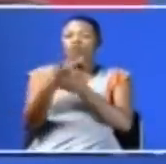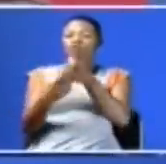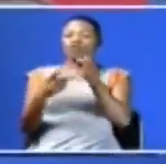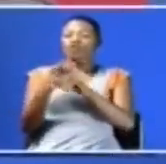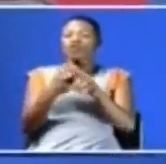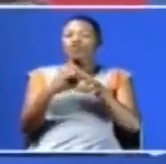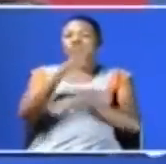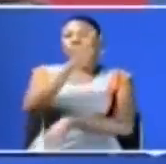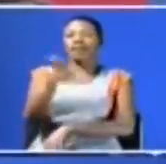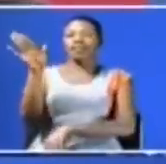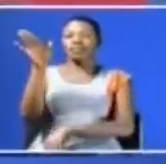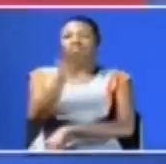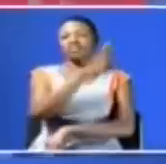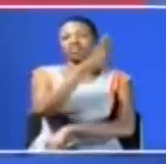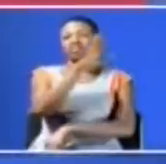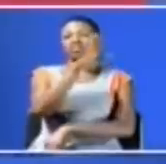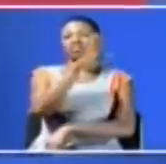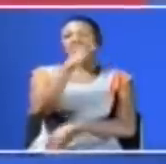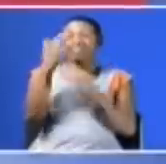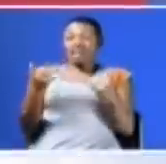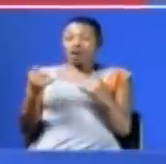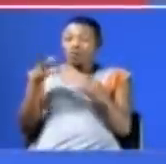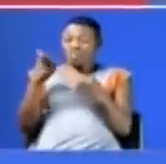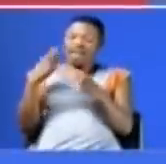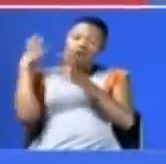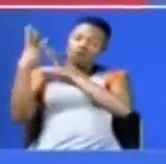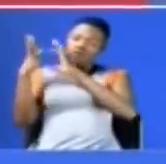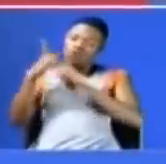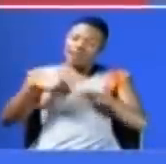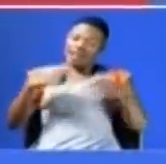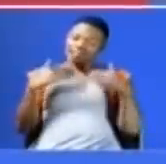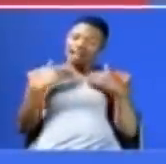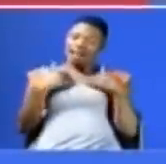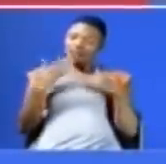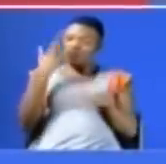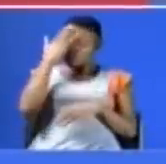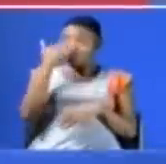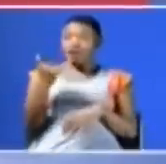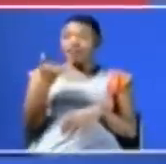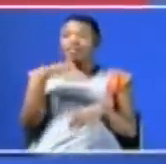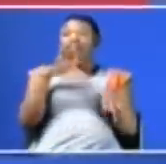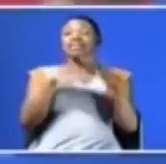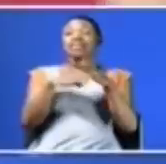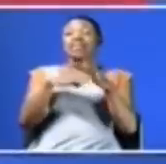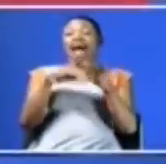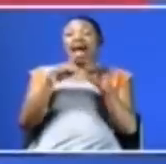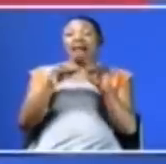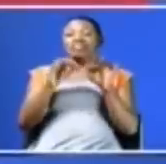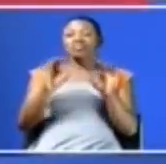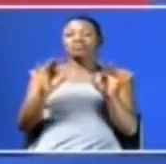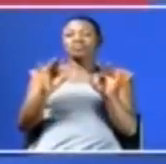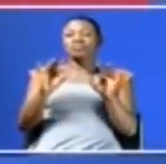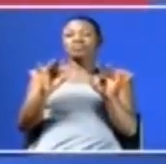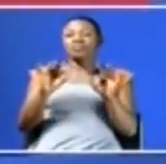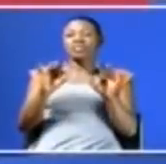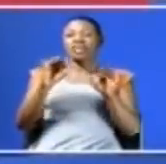parliament. Okay? So now that's the confusion that we are having. Because in a pure presidential system, Raila Odinga should be